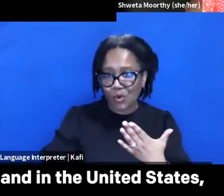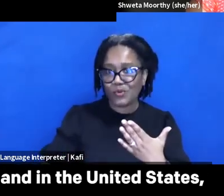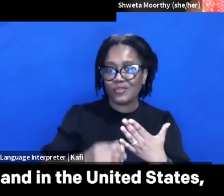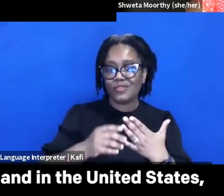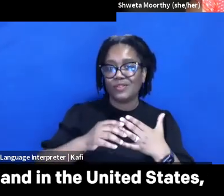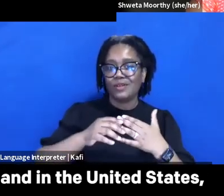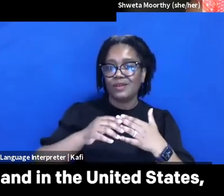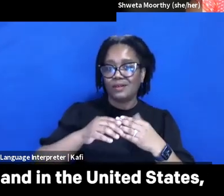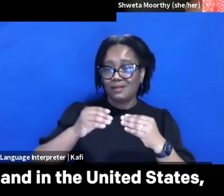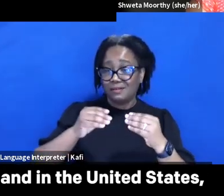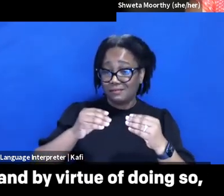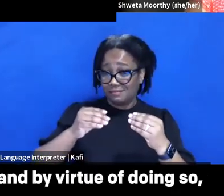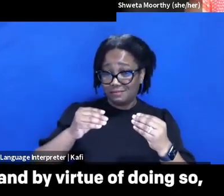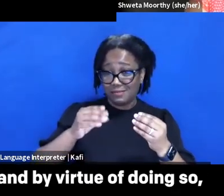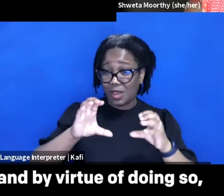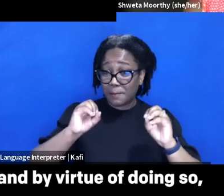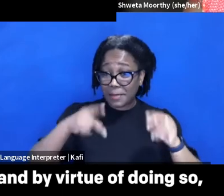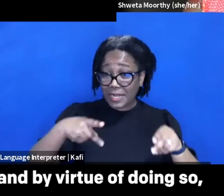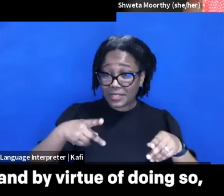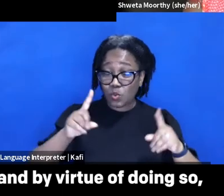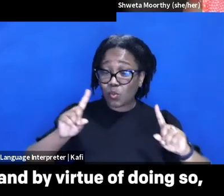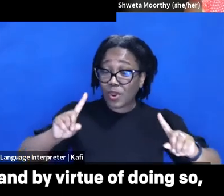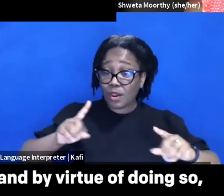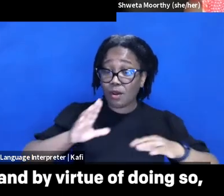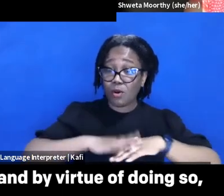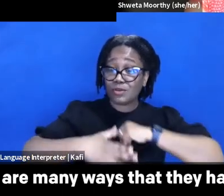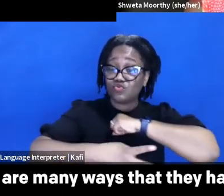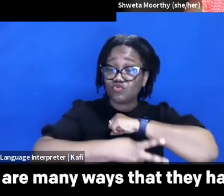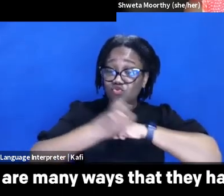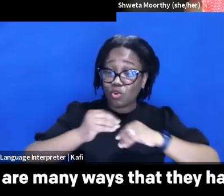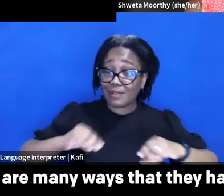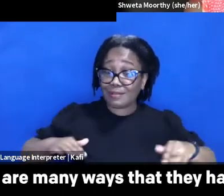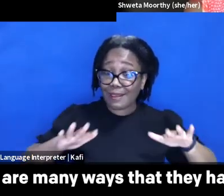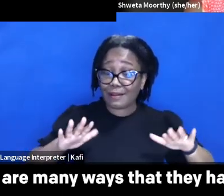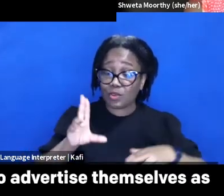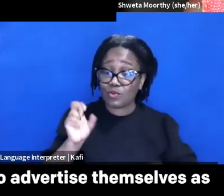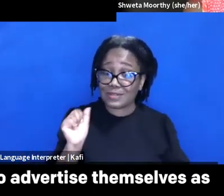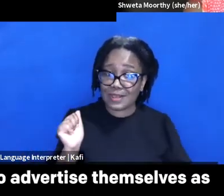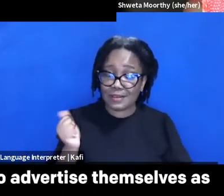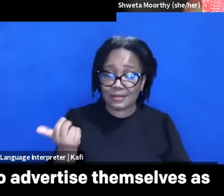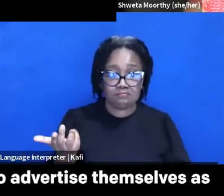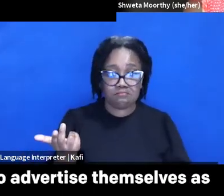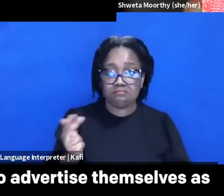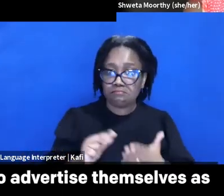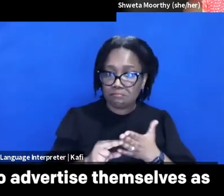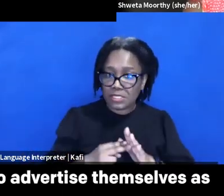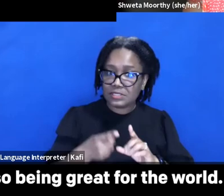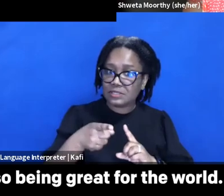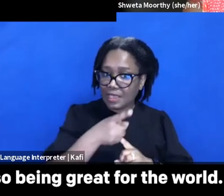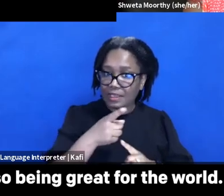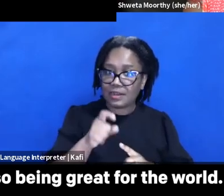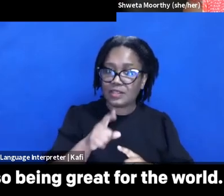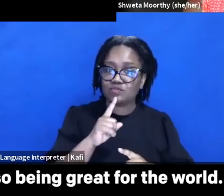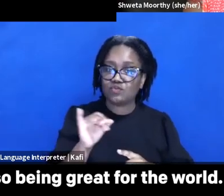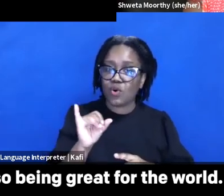land in the United States. And by virtue of doing so, there are many ways that they have to advertise themselves as